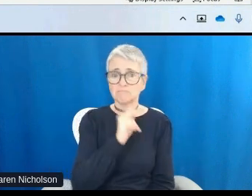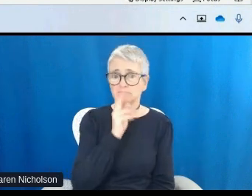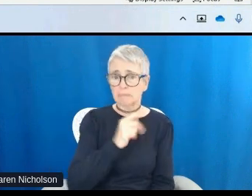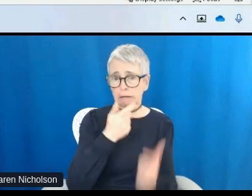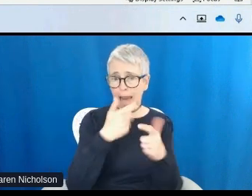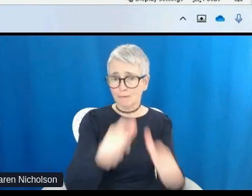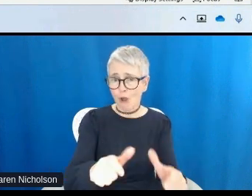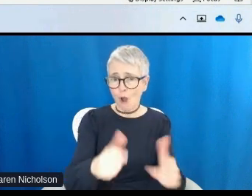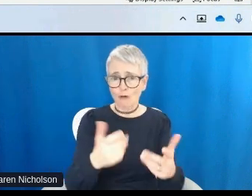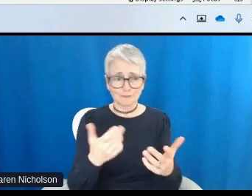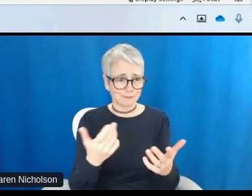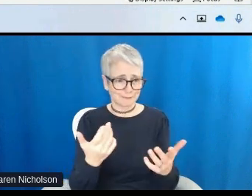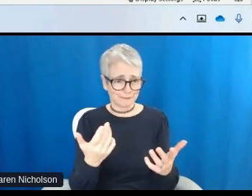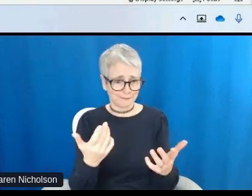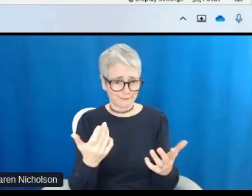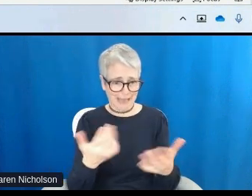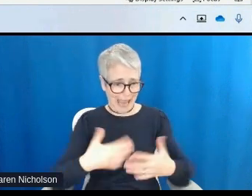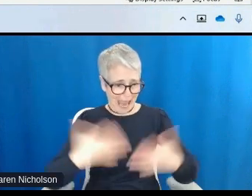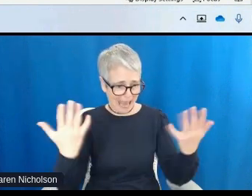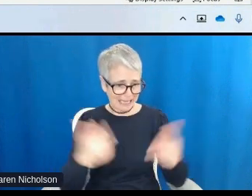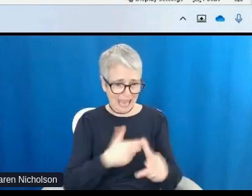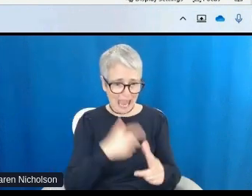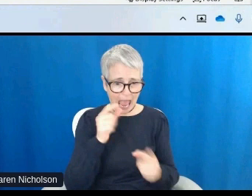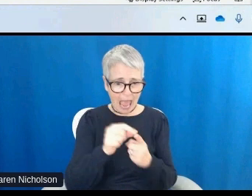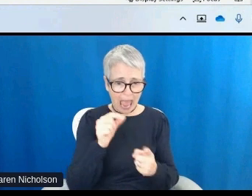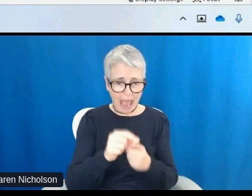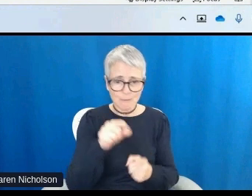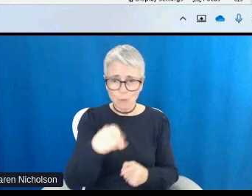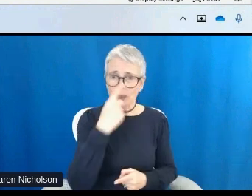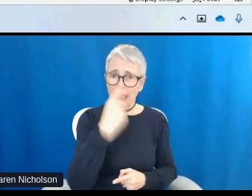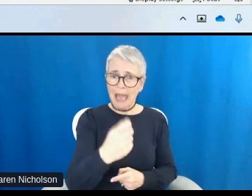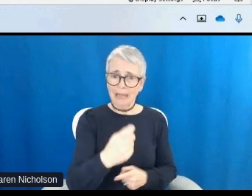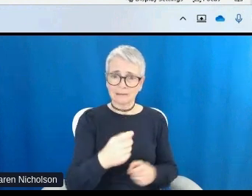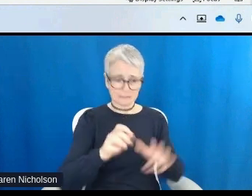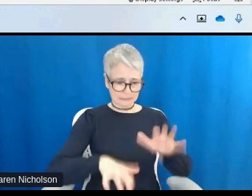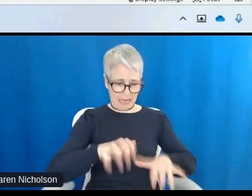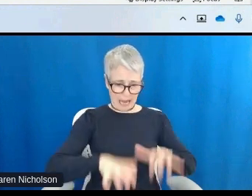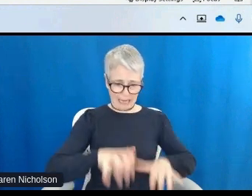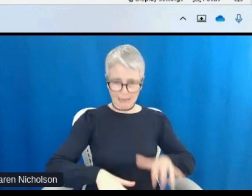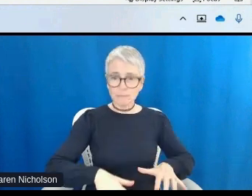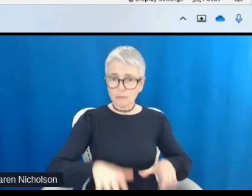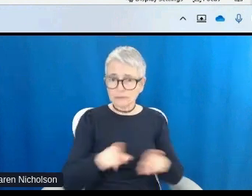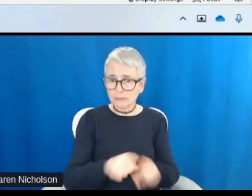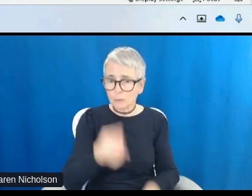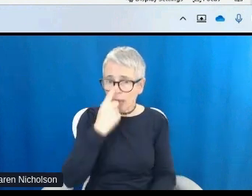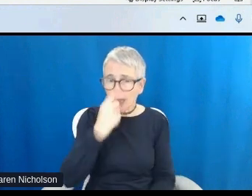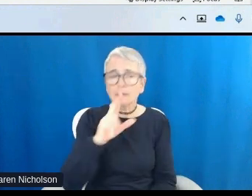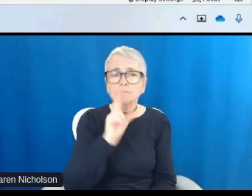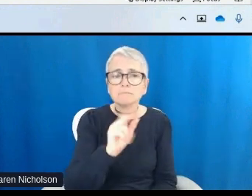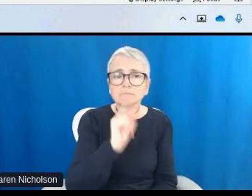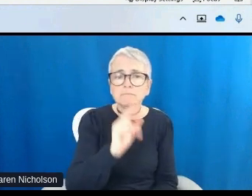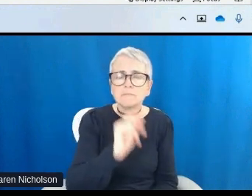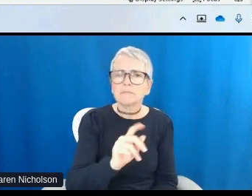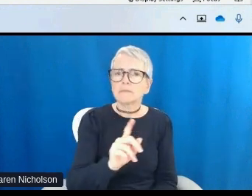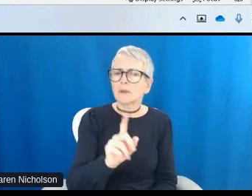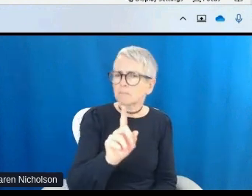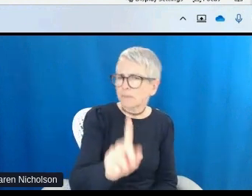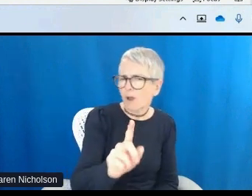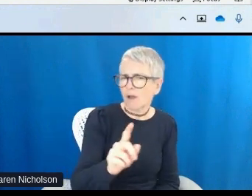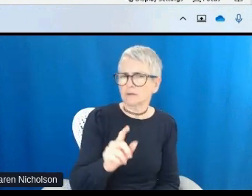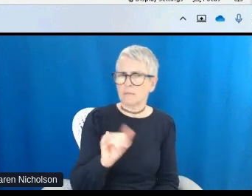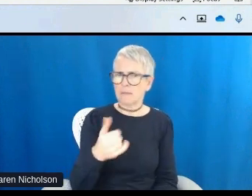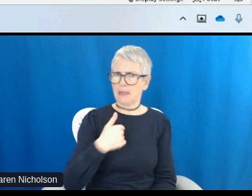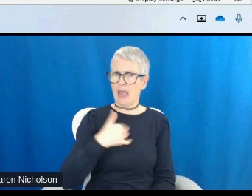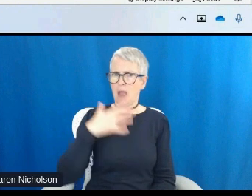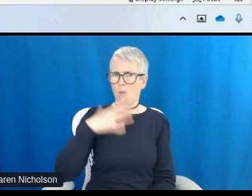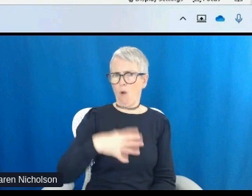you can type something into, you can bring that up and have controlled. But what if I want to take that a step further and actually use my